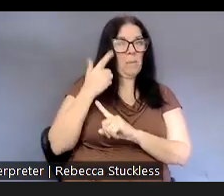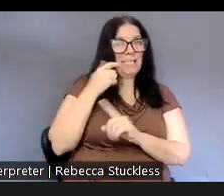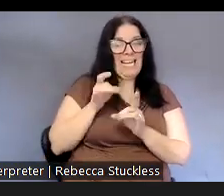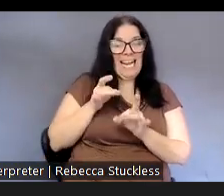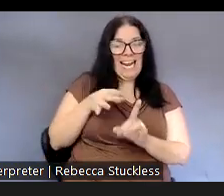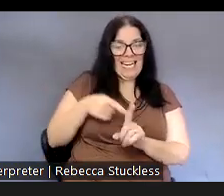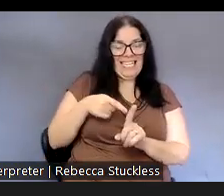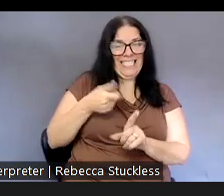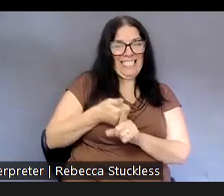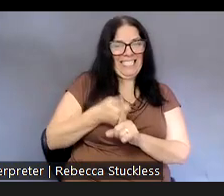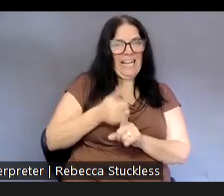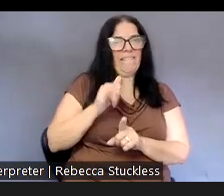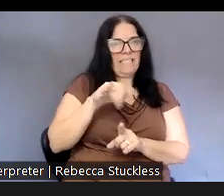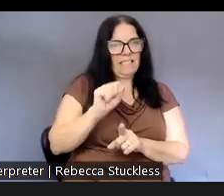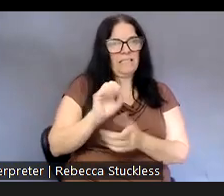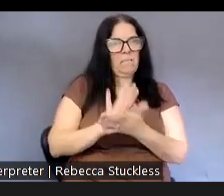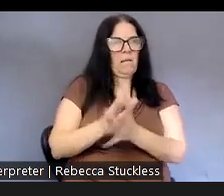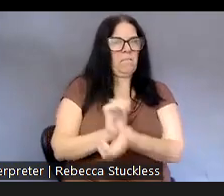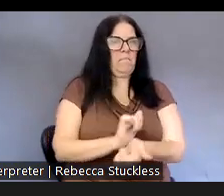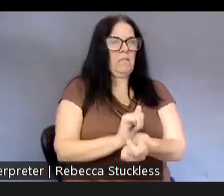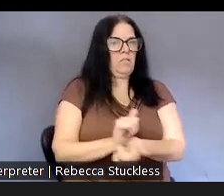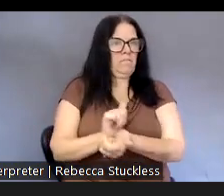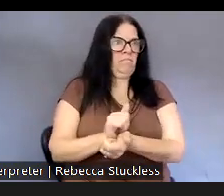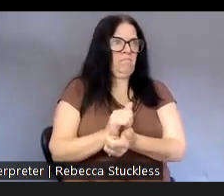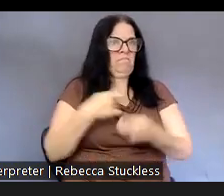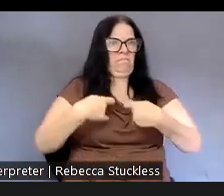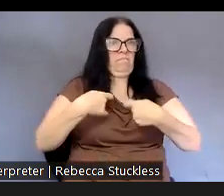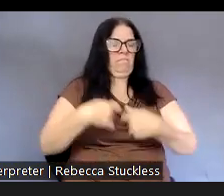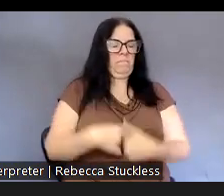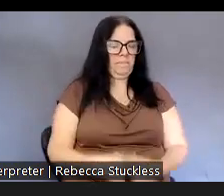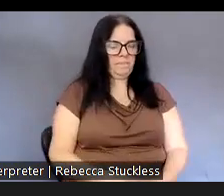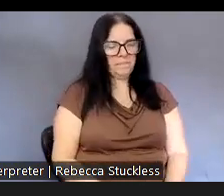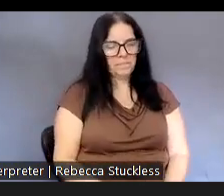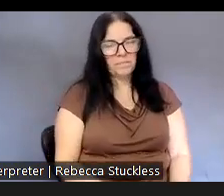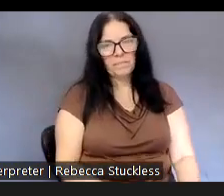itself is a form of bondage to its object.